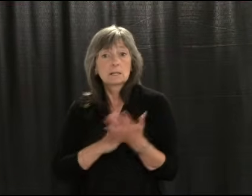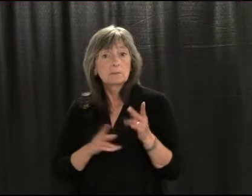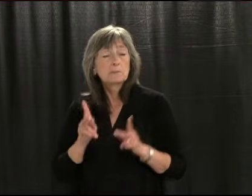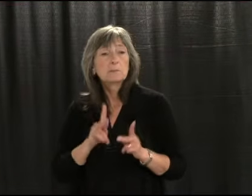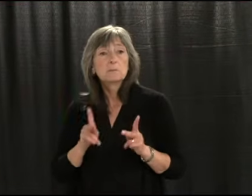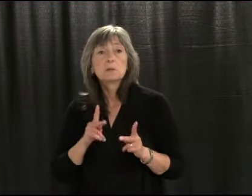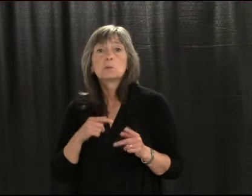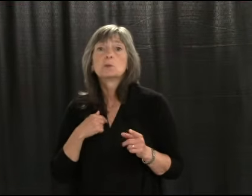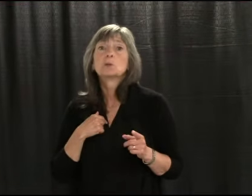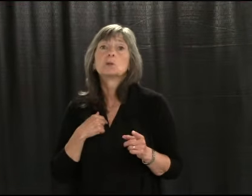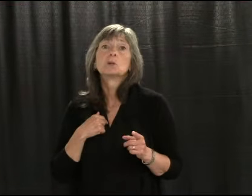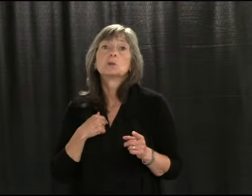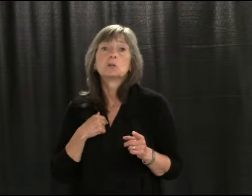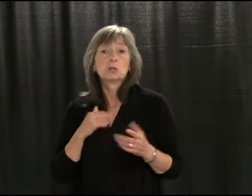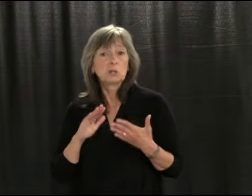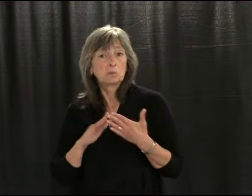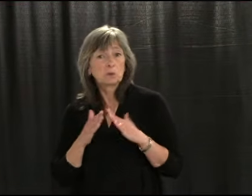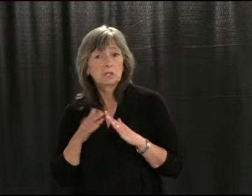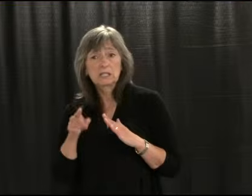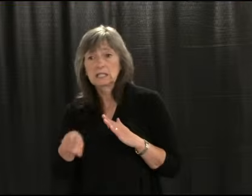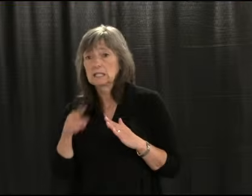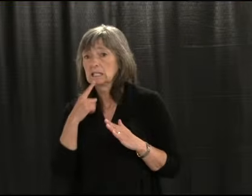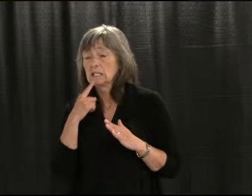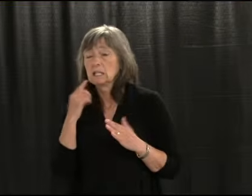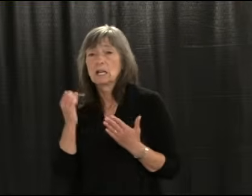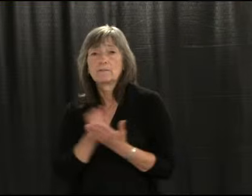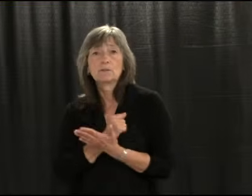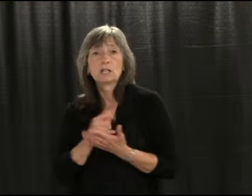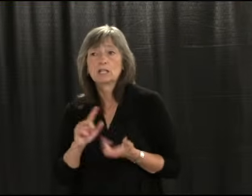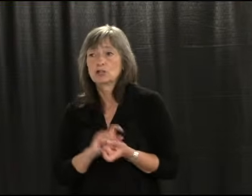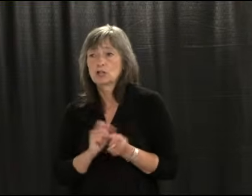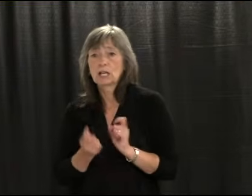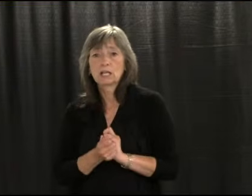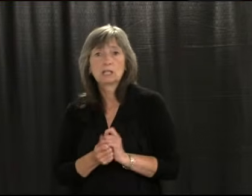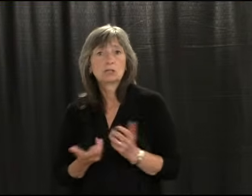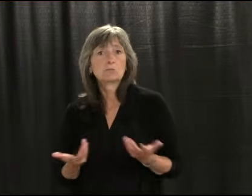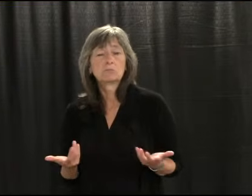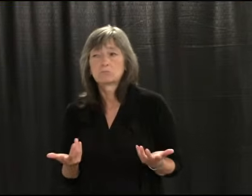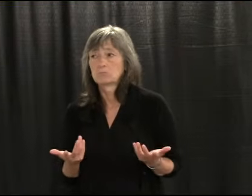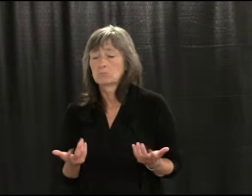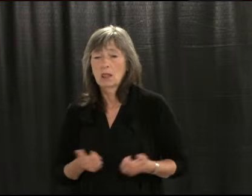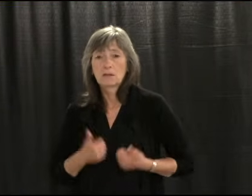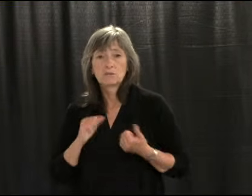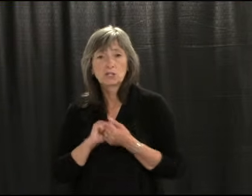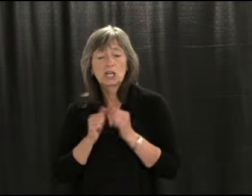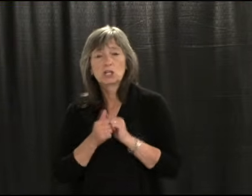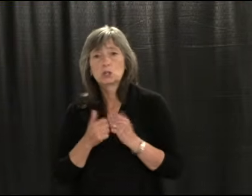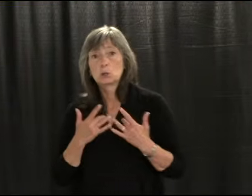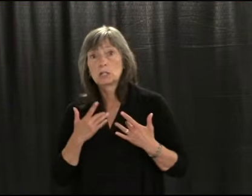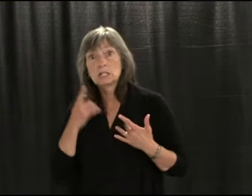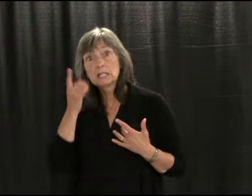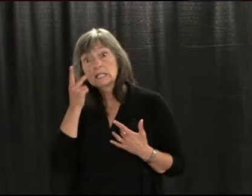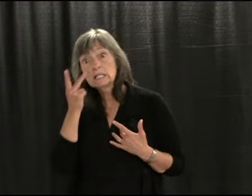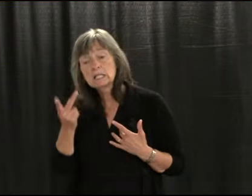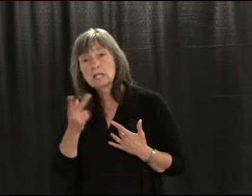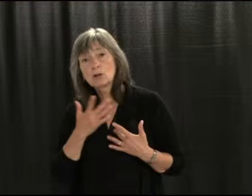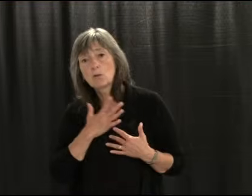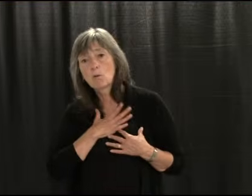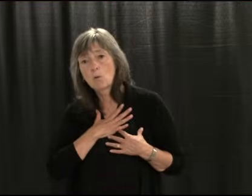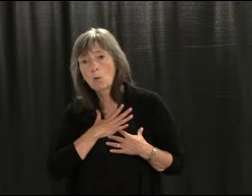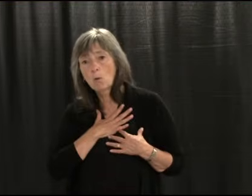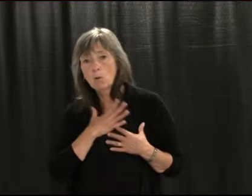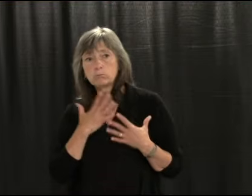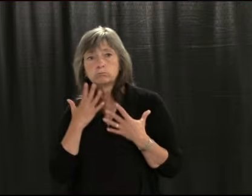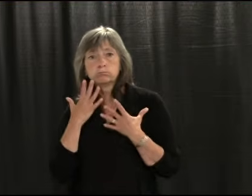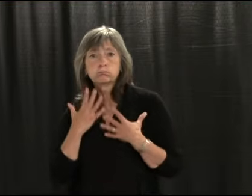of referencing their community, say everything's changed, nothing will be the same, and you see the despair, I'll tell you,